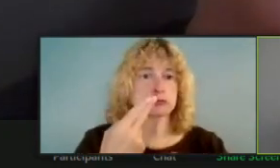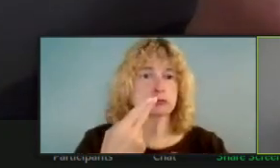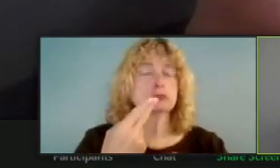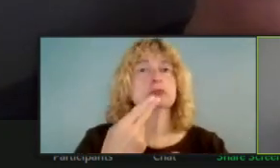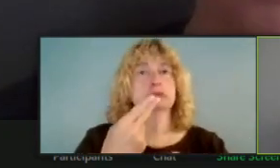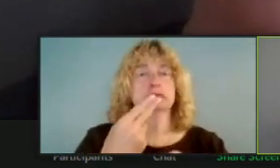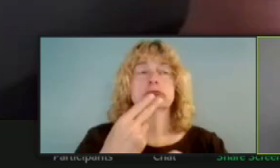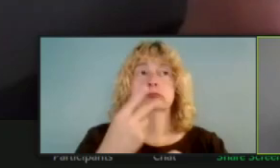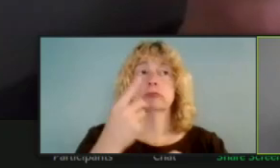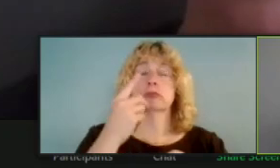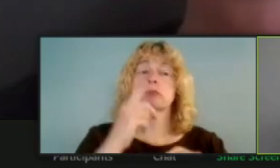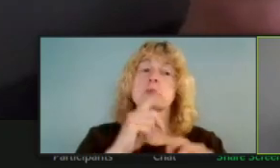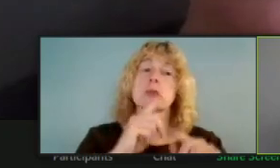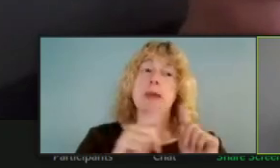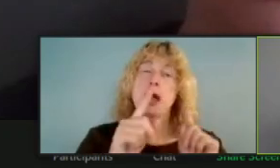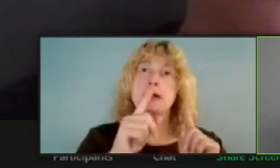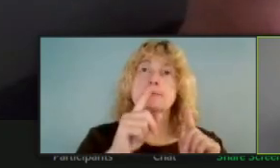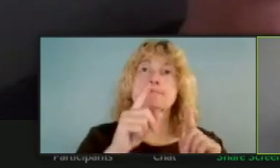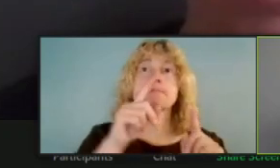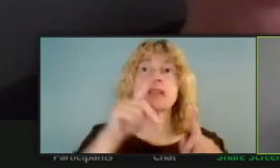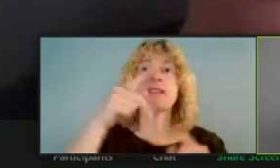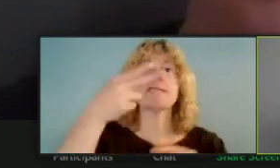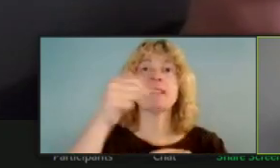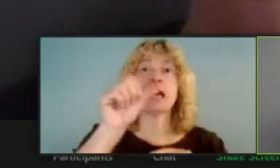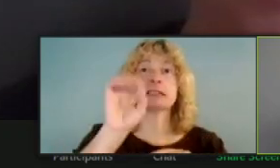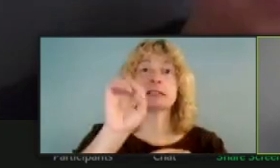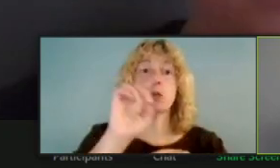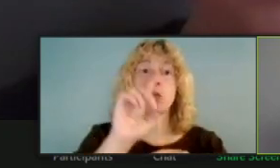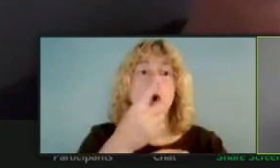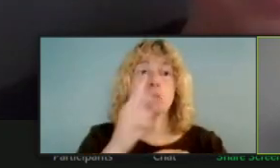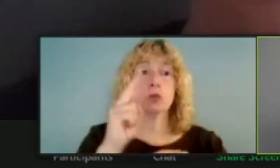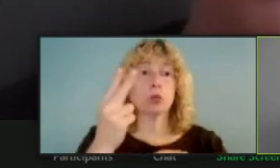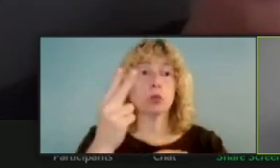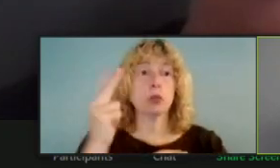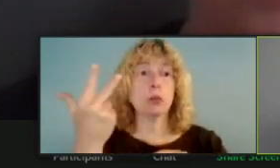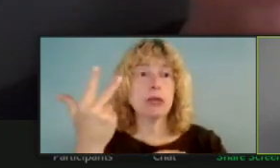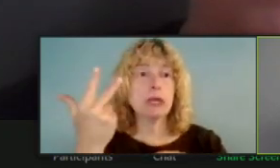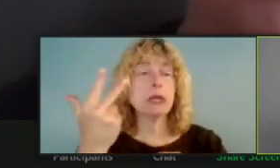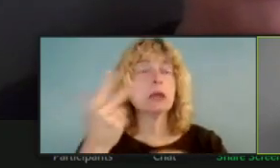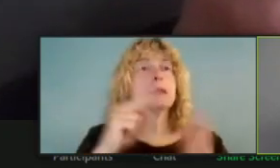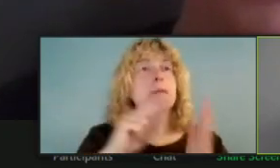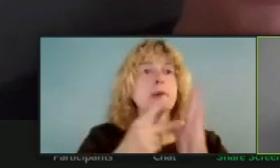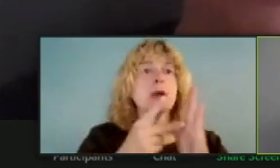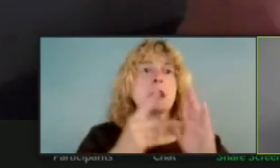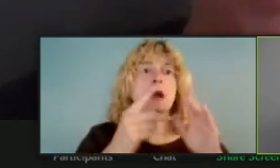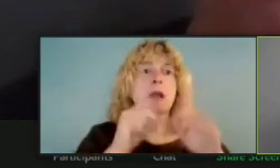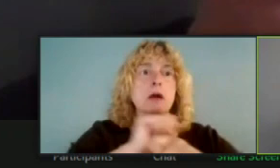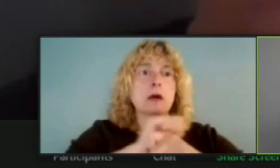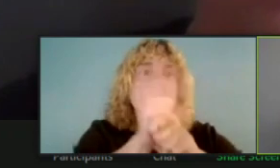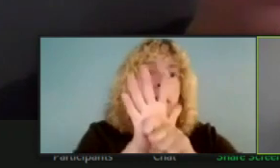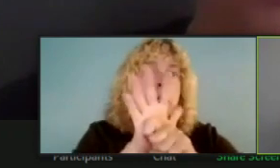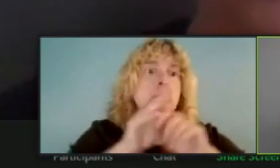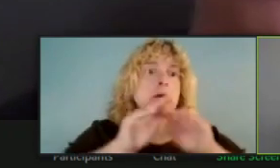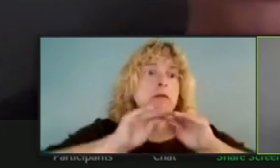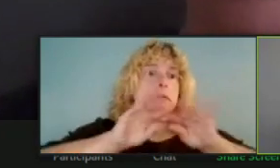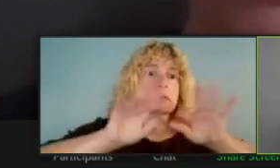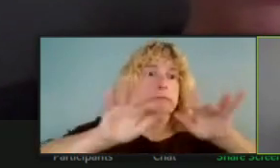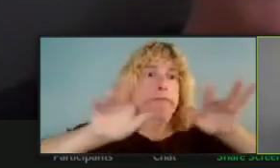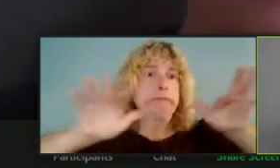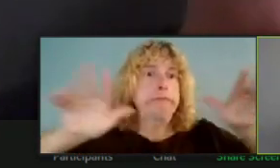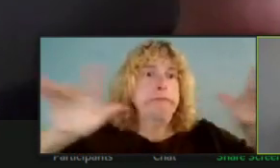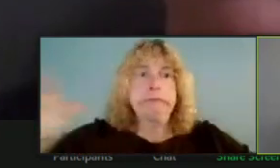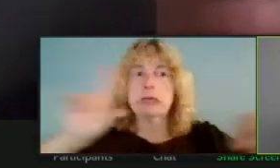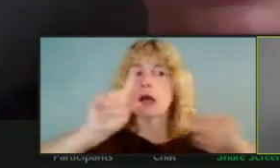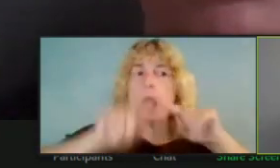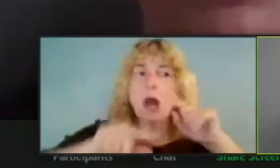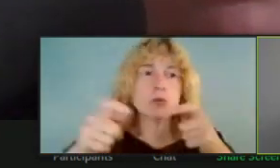1, 2, and 3, there is just clear growth and spread of the virus in a way that is a bit more uncontrolled.